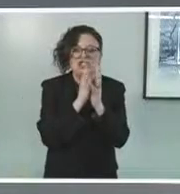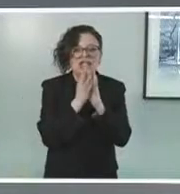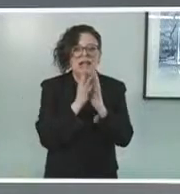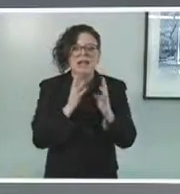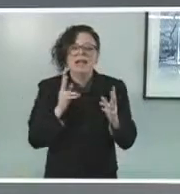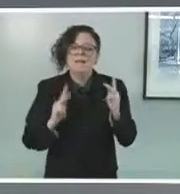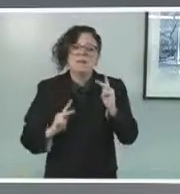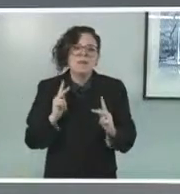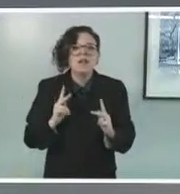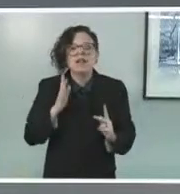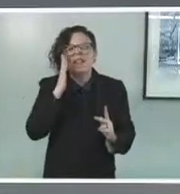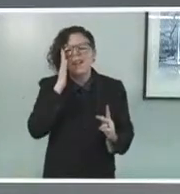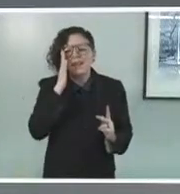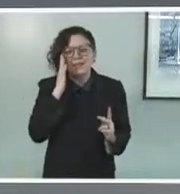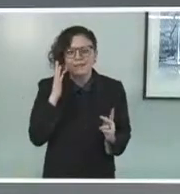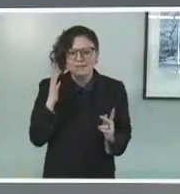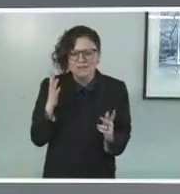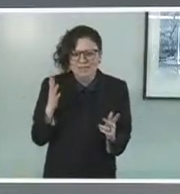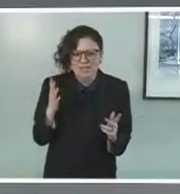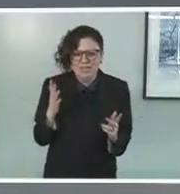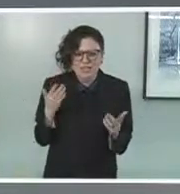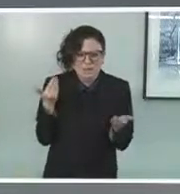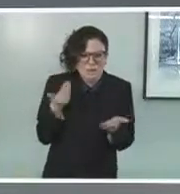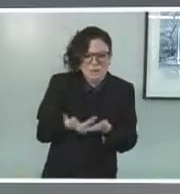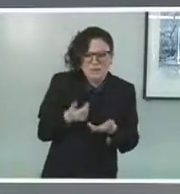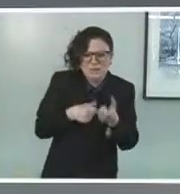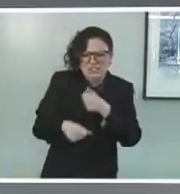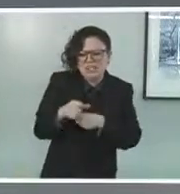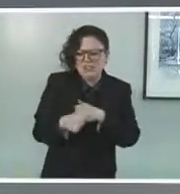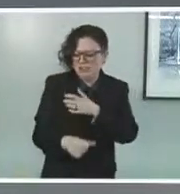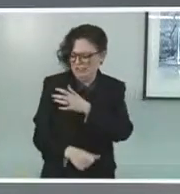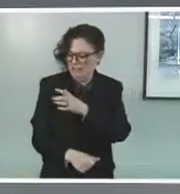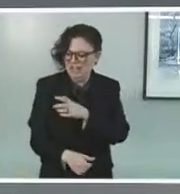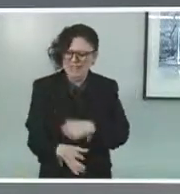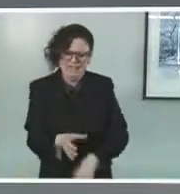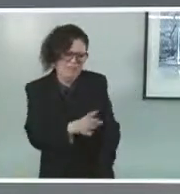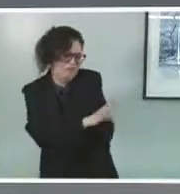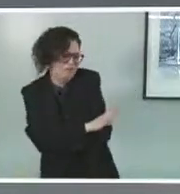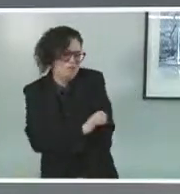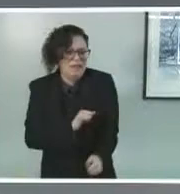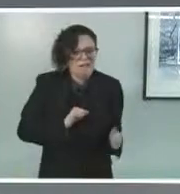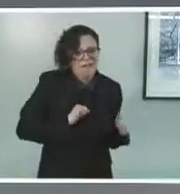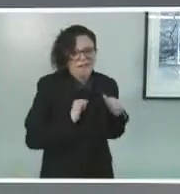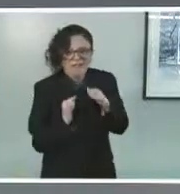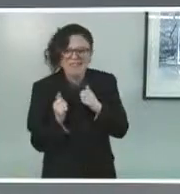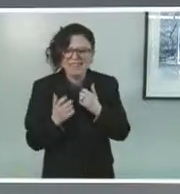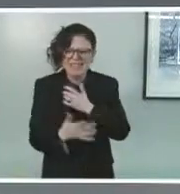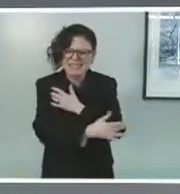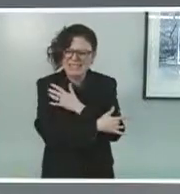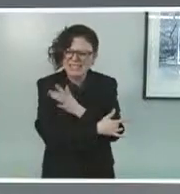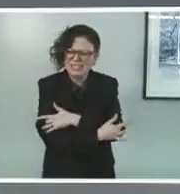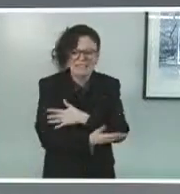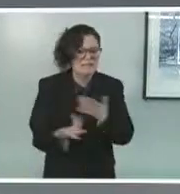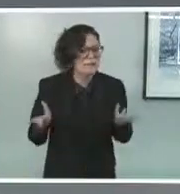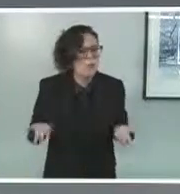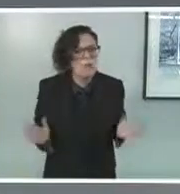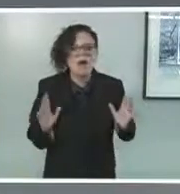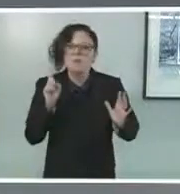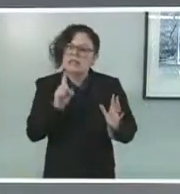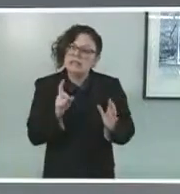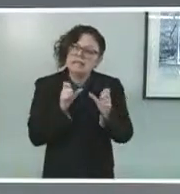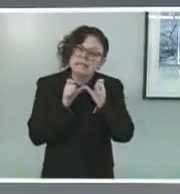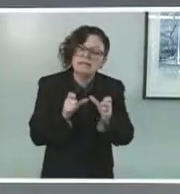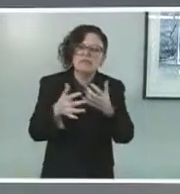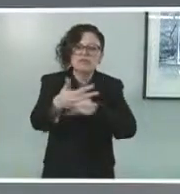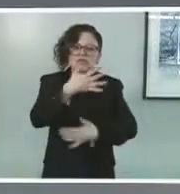again they're rubbing skin to skin. We want to avoid that. We want to continue the social distancing. We want